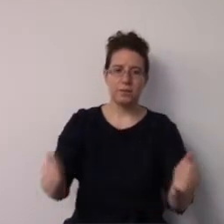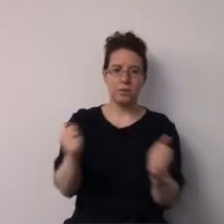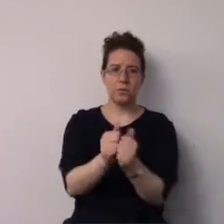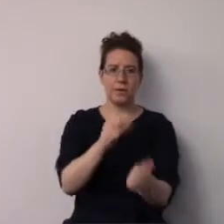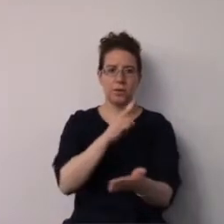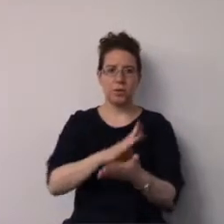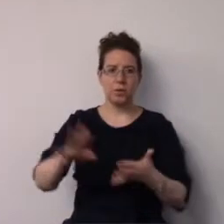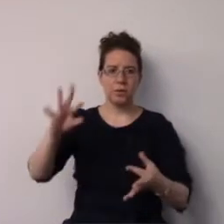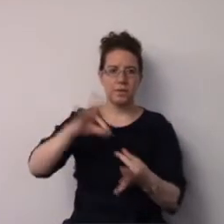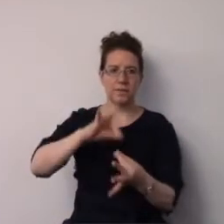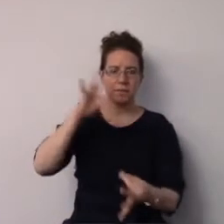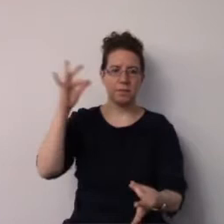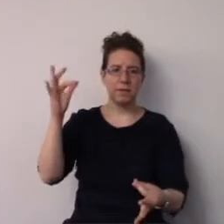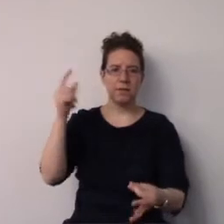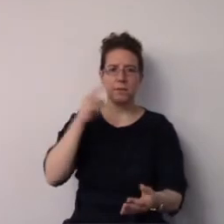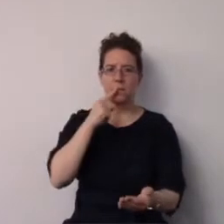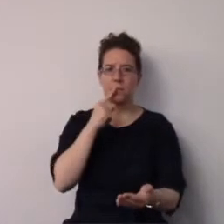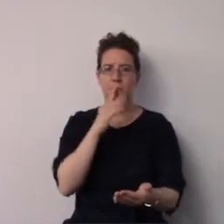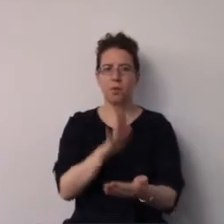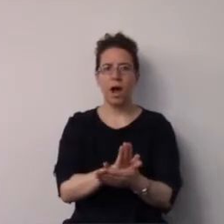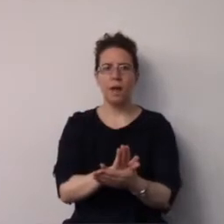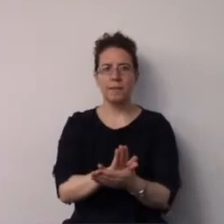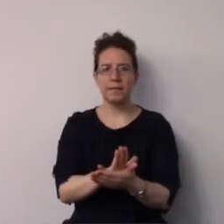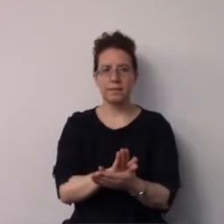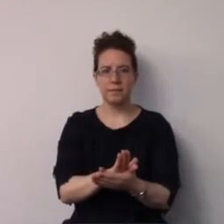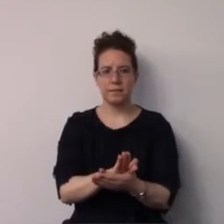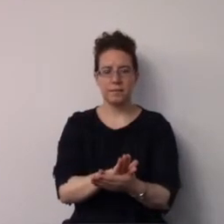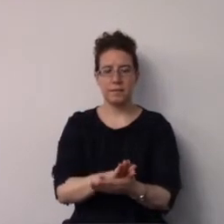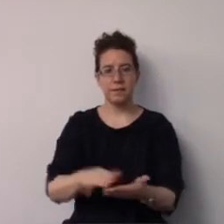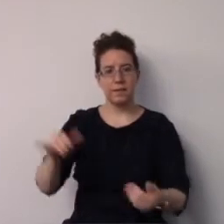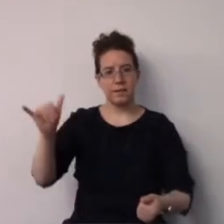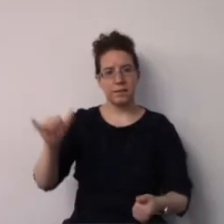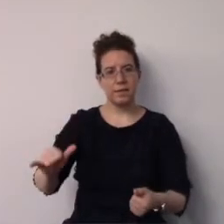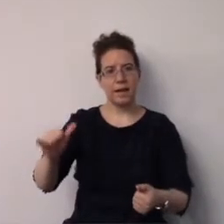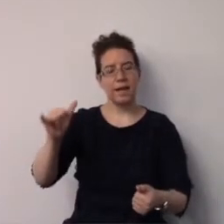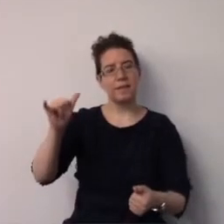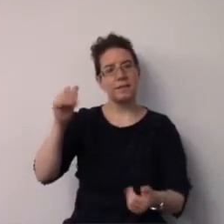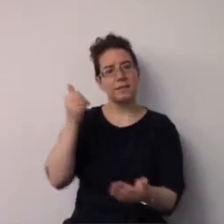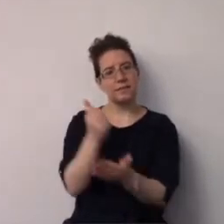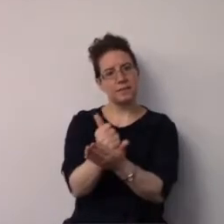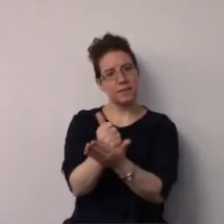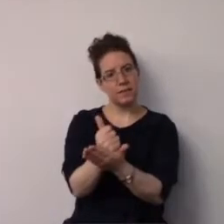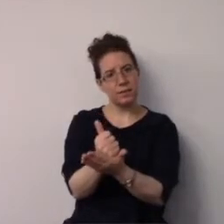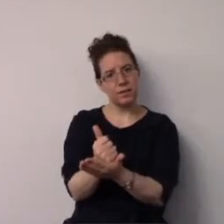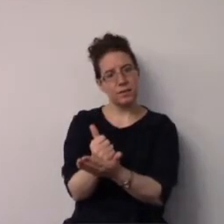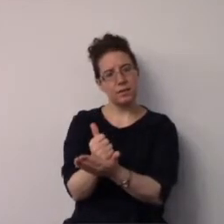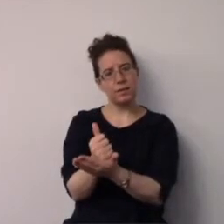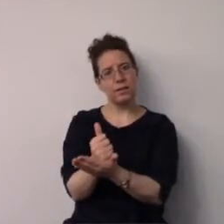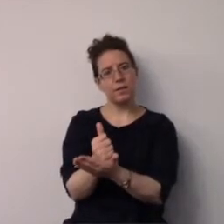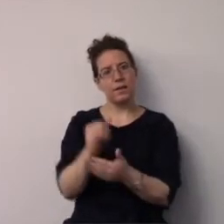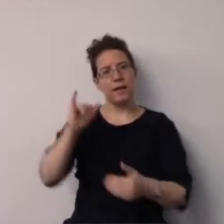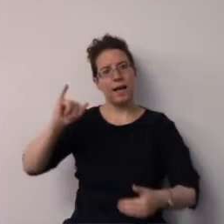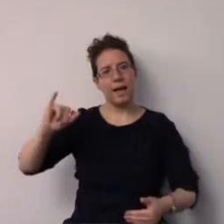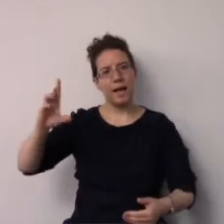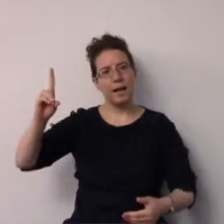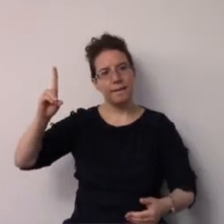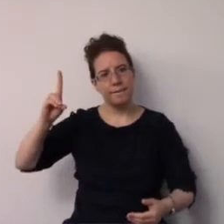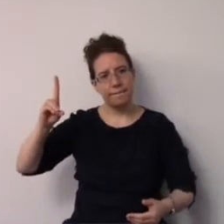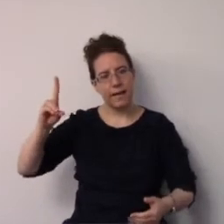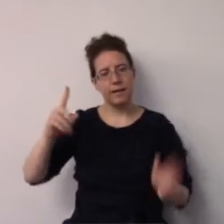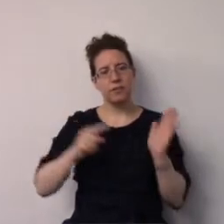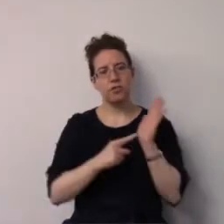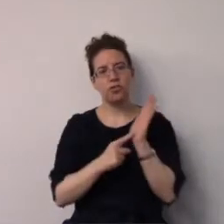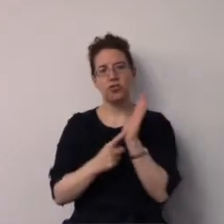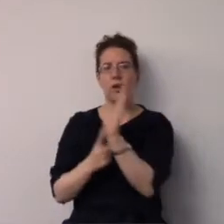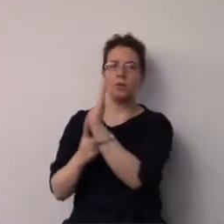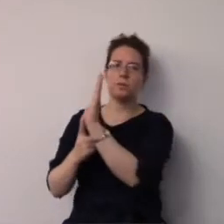that identification. Right. And there are demonic spirits that see that. But there